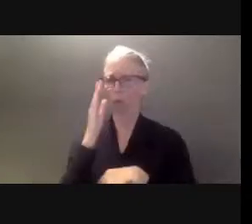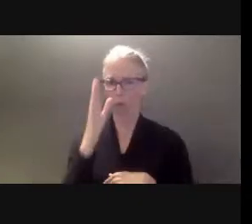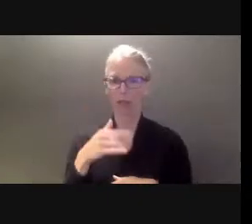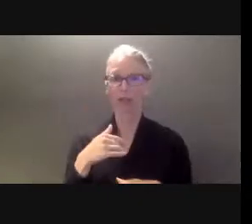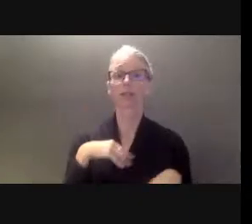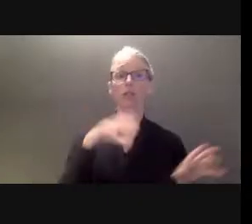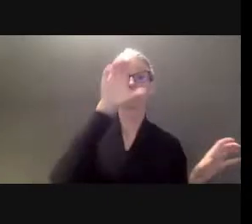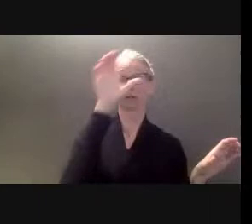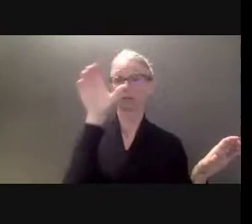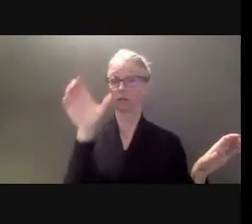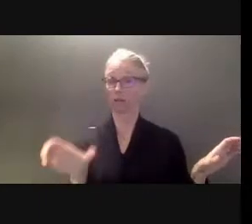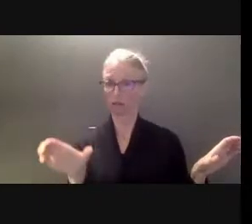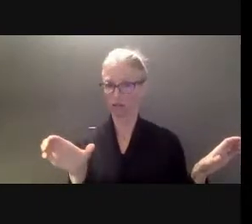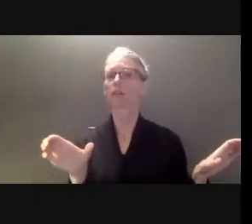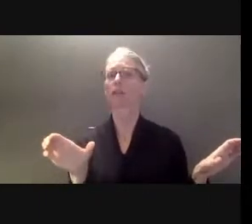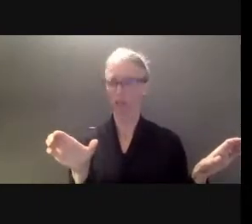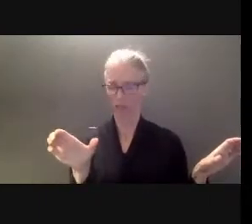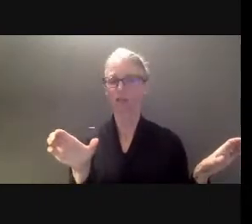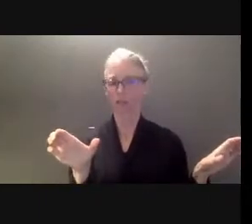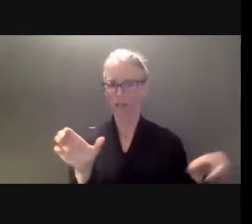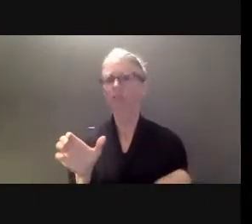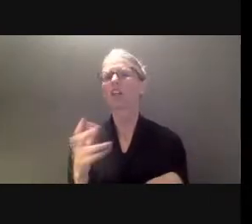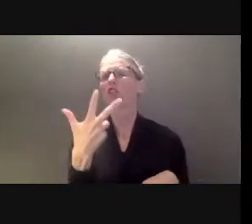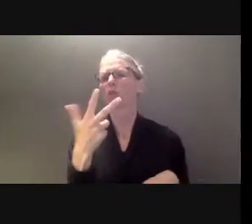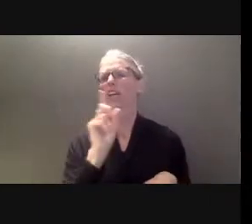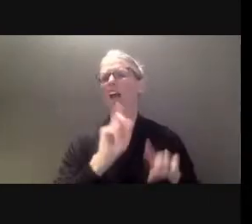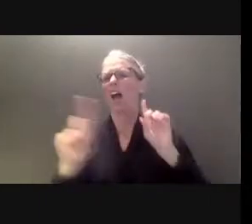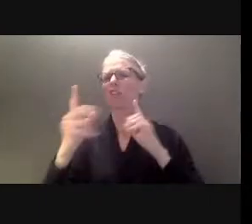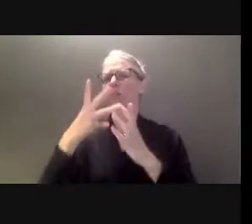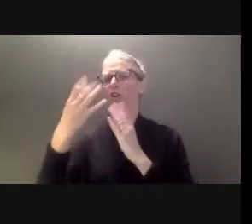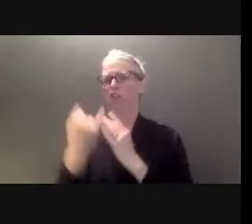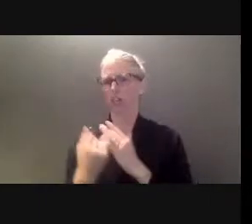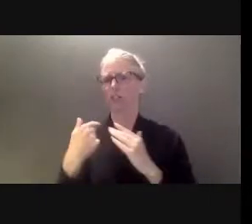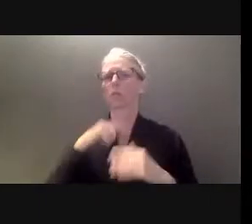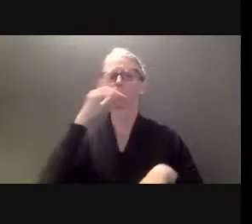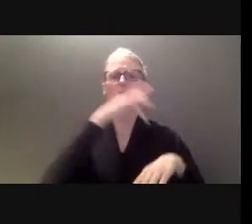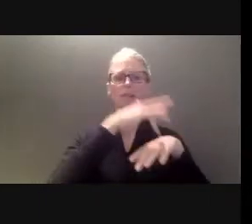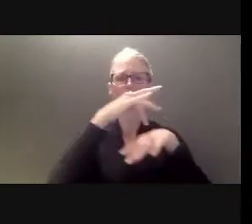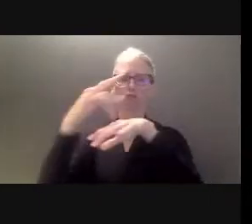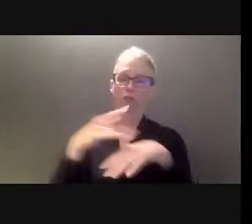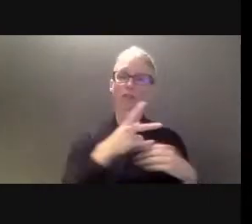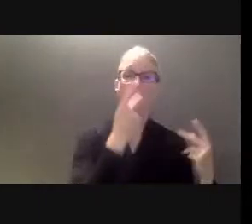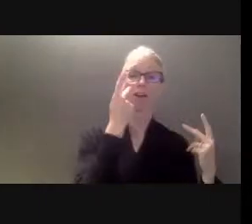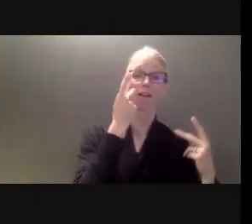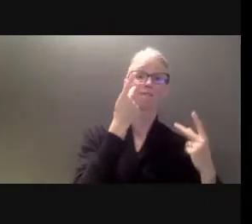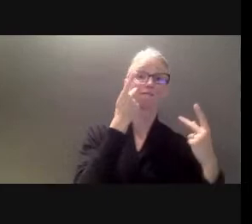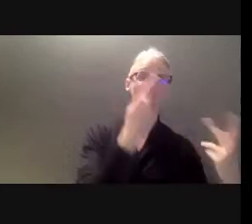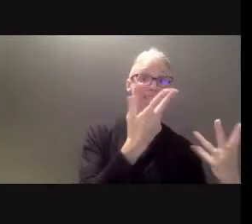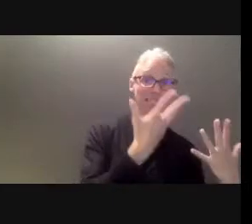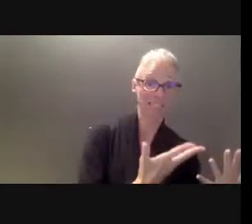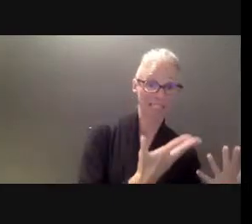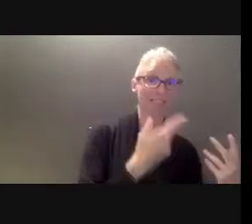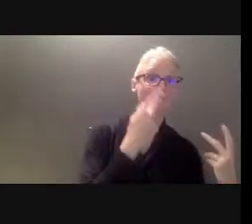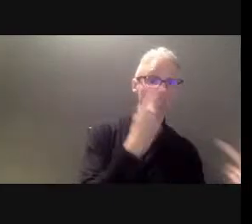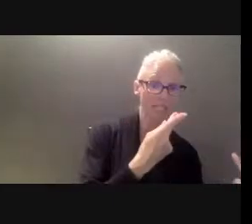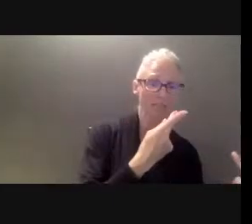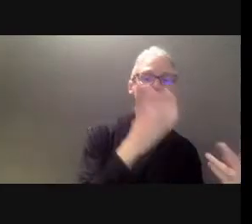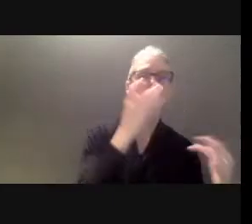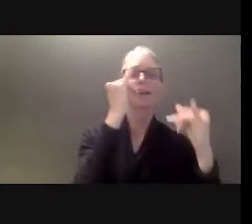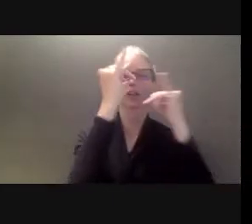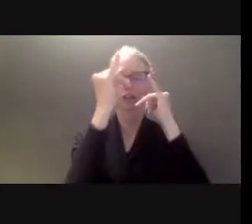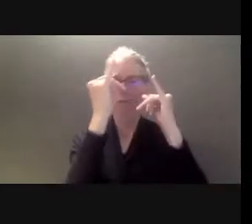other sub-projects that we will briefly touch on: park visits, interviews, stakeholder meetings, and the 2022